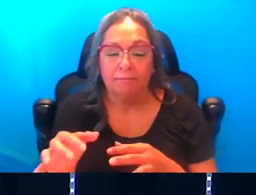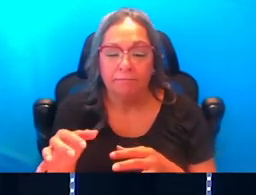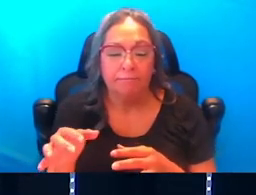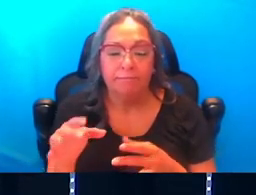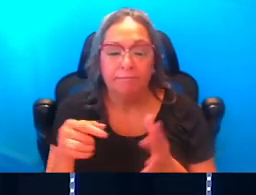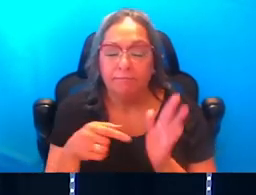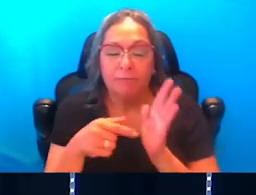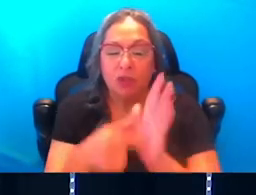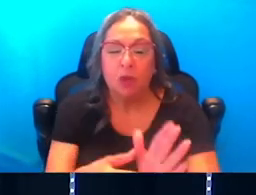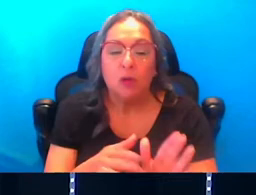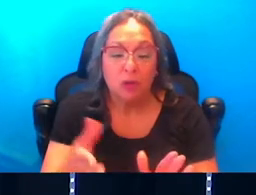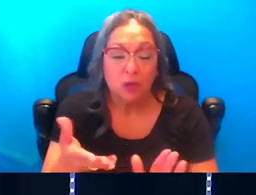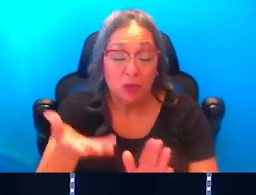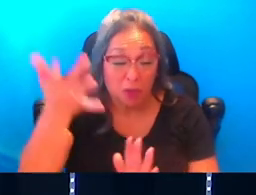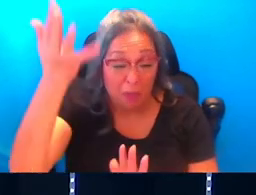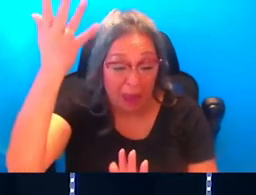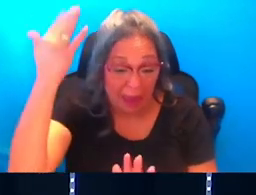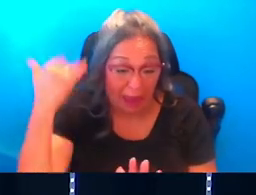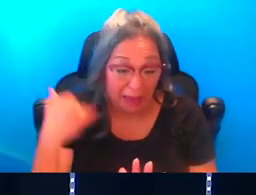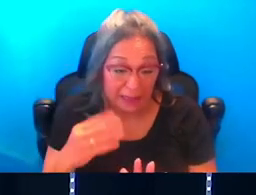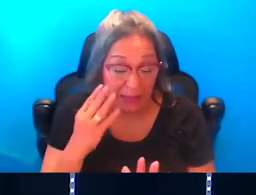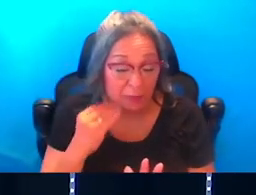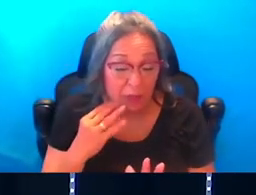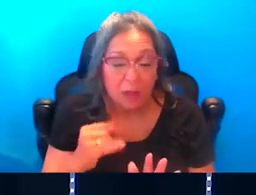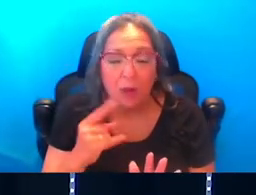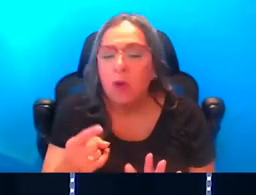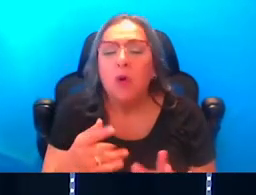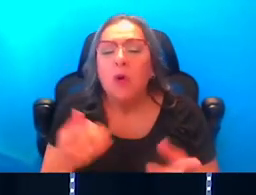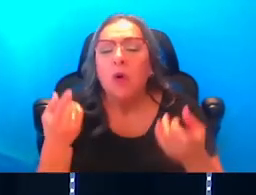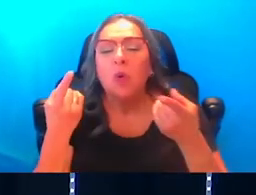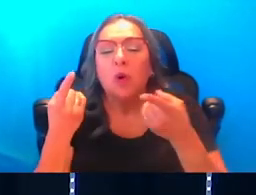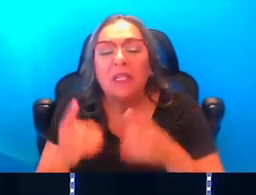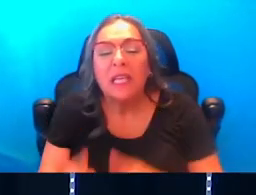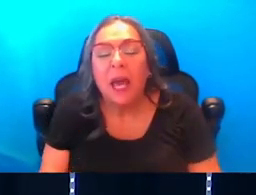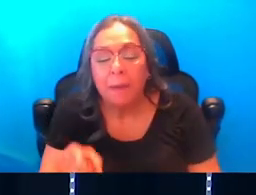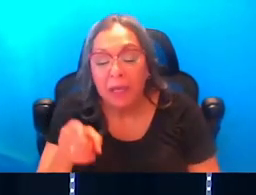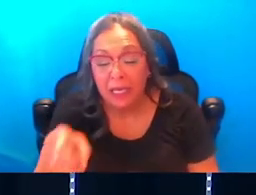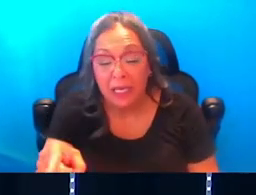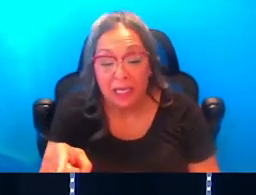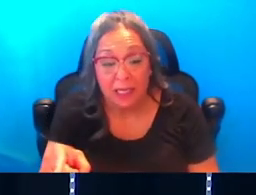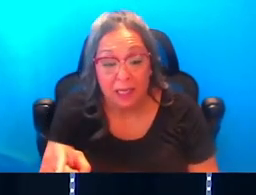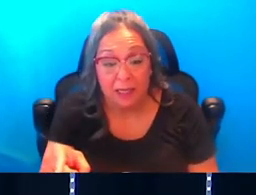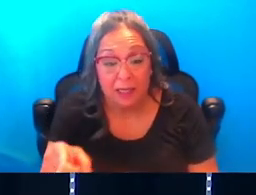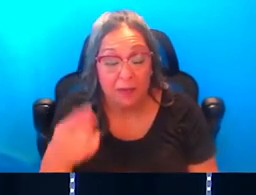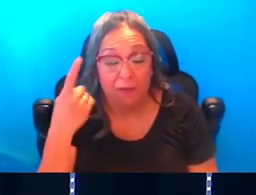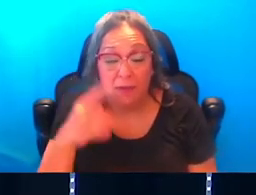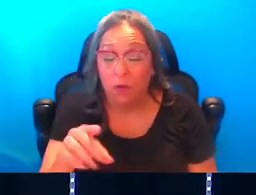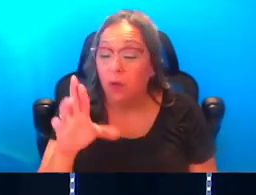What's going on in her life that would make this moment of challenge difficult?